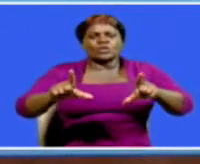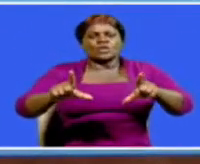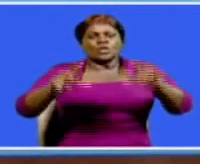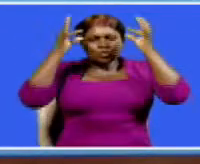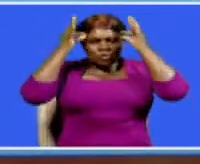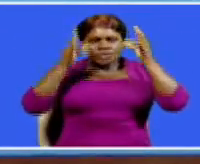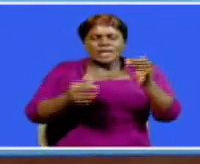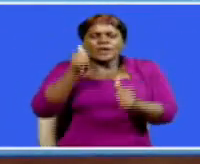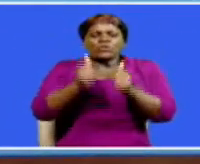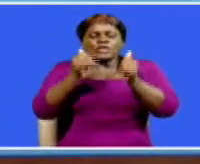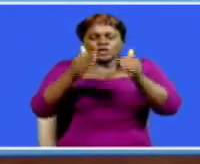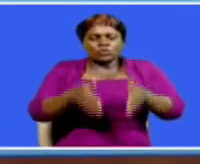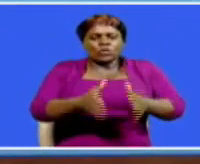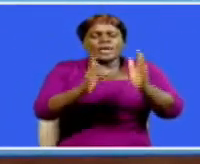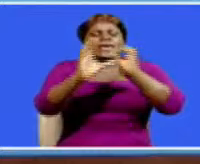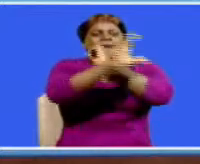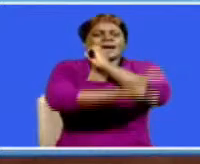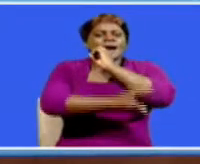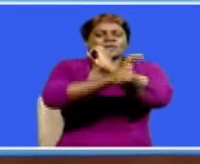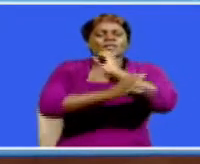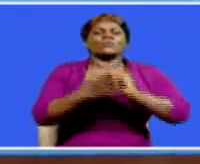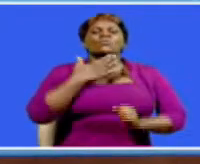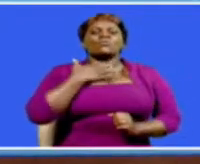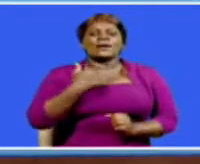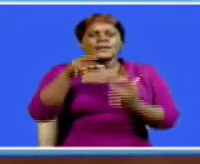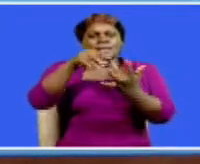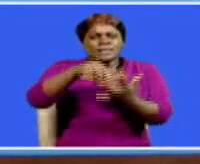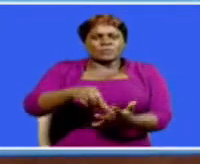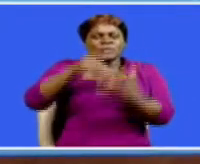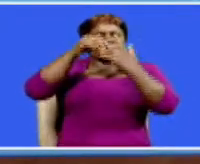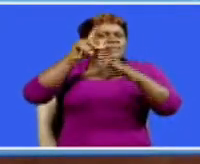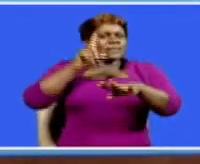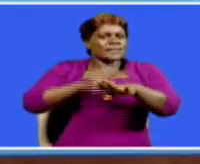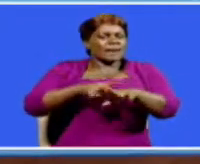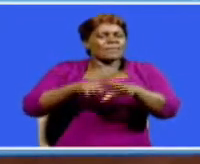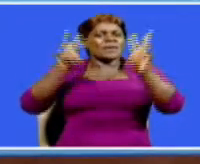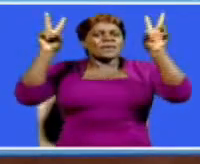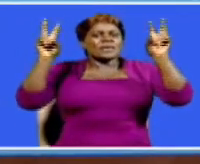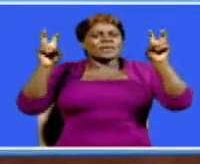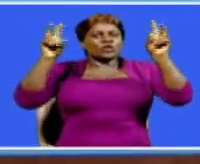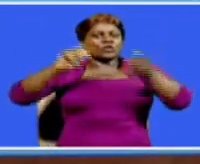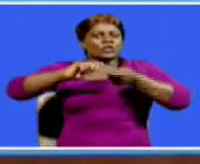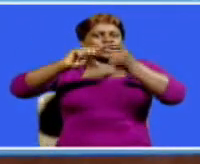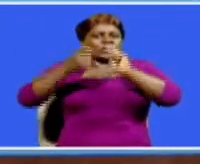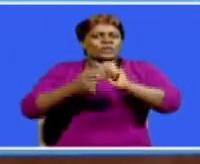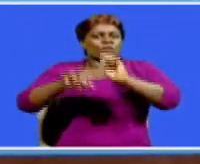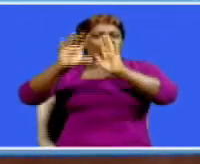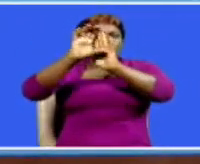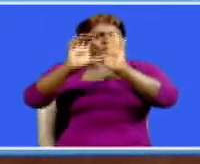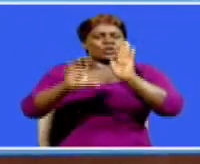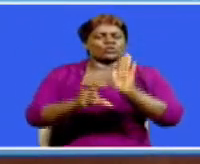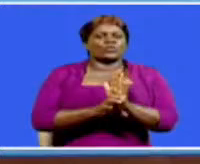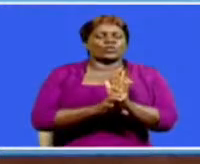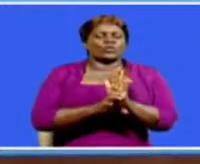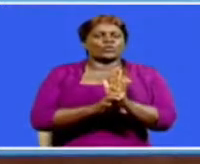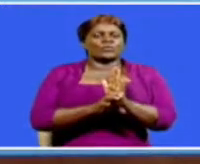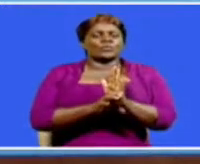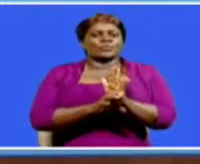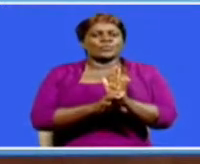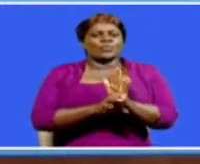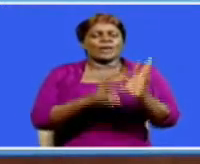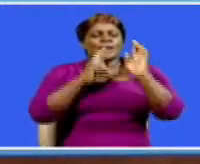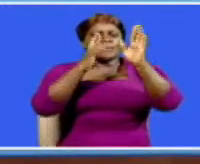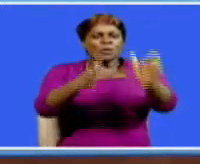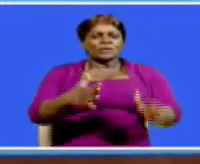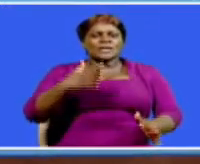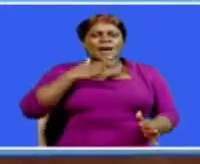decide which direction this country will take, especially when it comes to matters of amending the 2010 Constitution. Chris